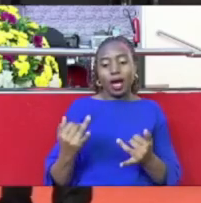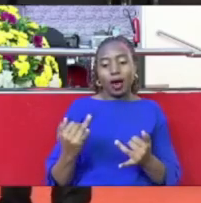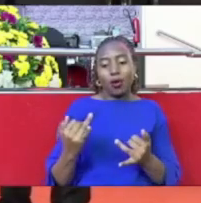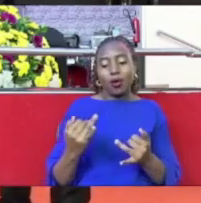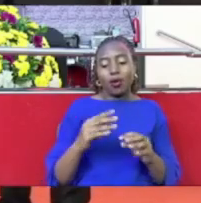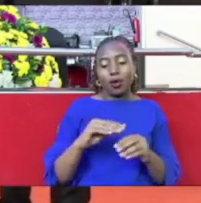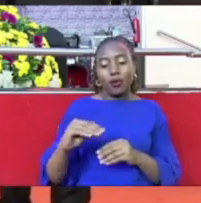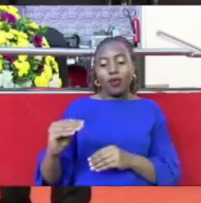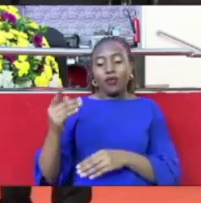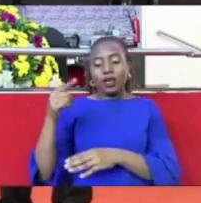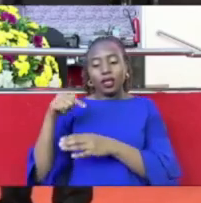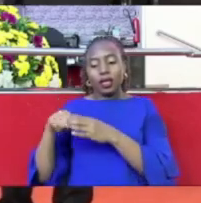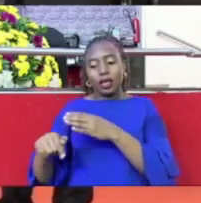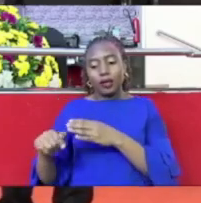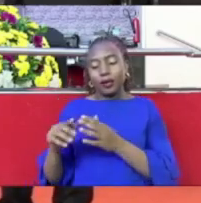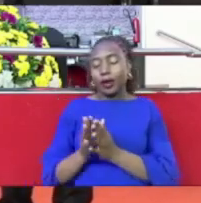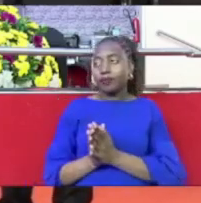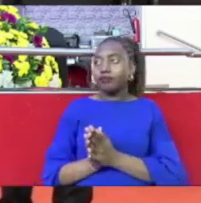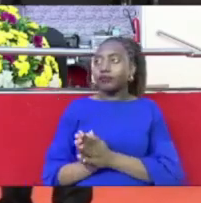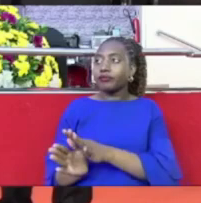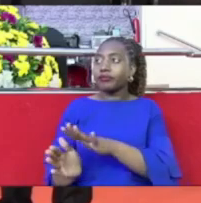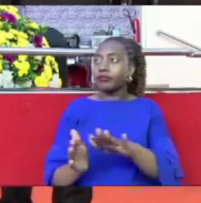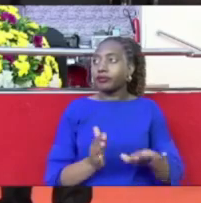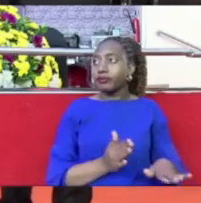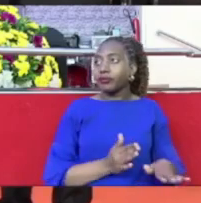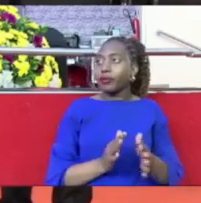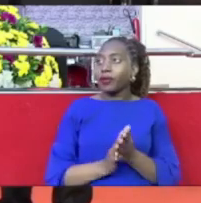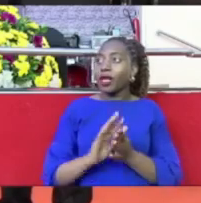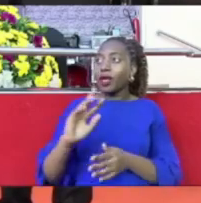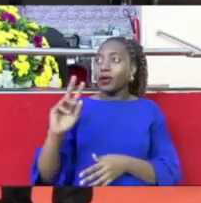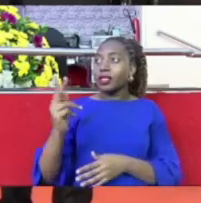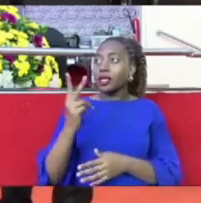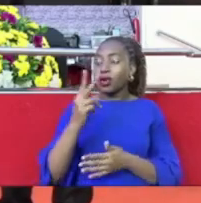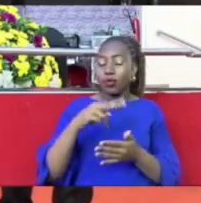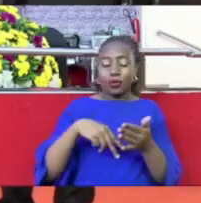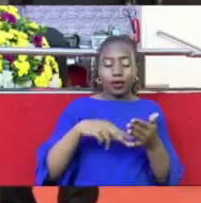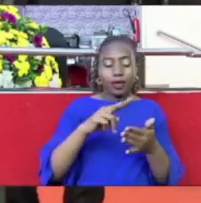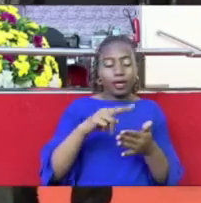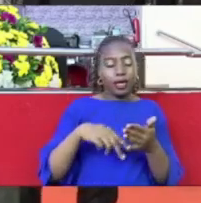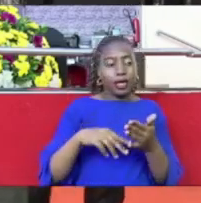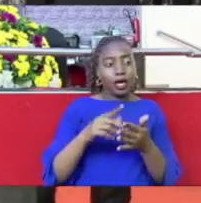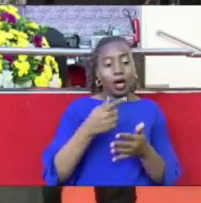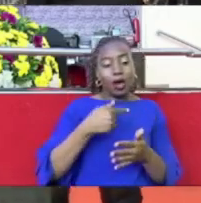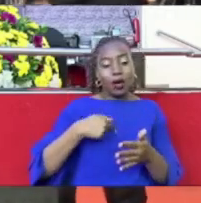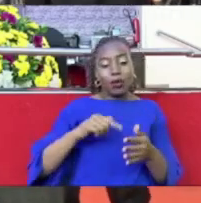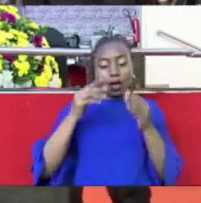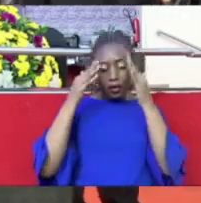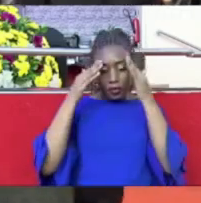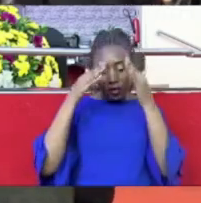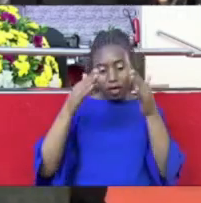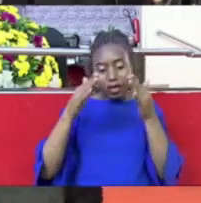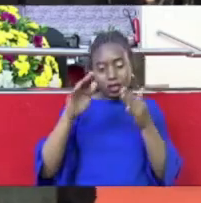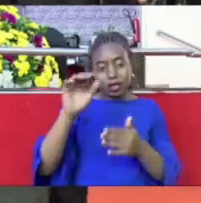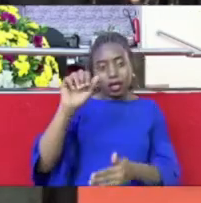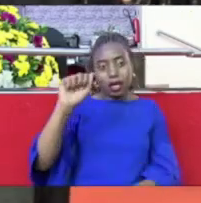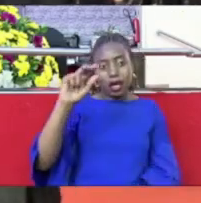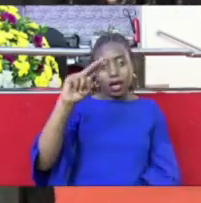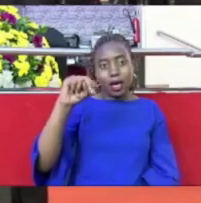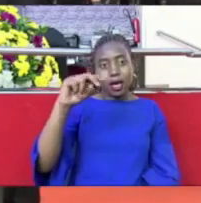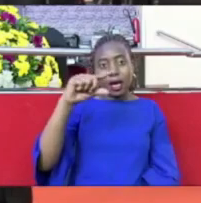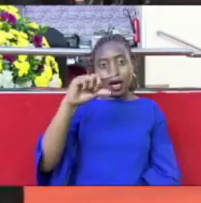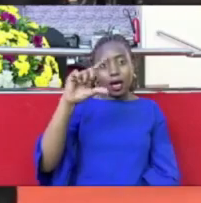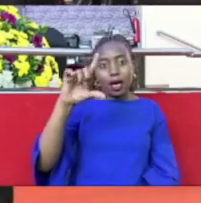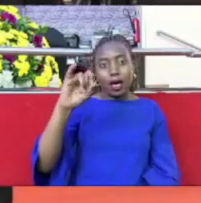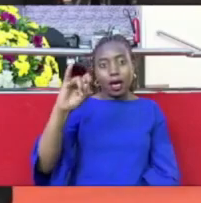reading, somo letu la pili. Let's go to Anglican church kidogo and come back. Twende kwenye okay? Kanisa la Kianglikana kidogo. Somo letu la pili. Somo letu la